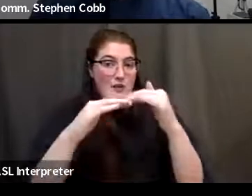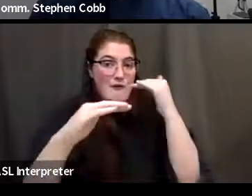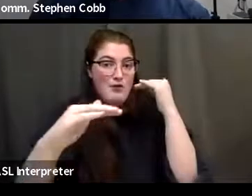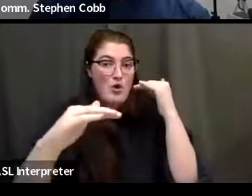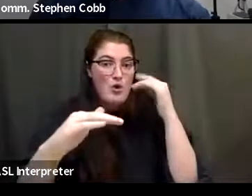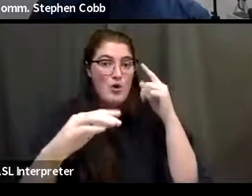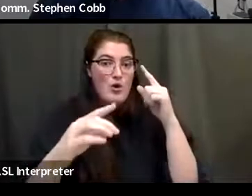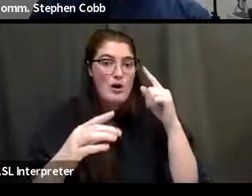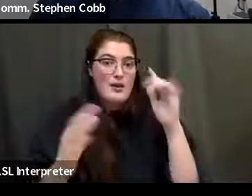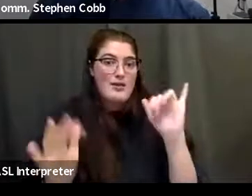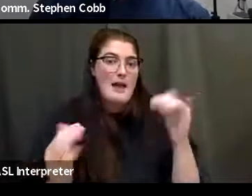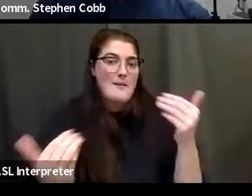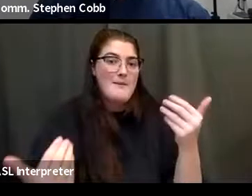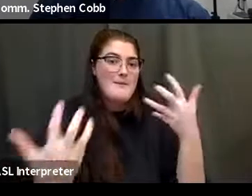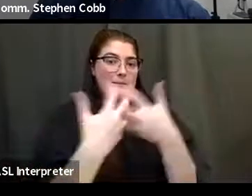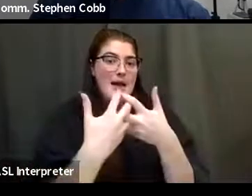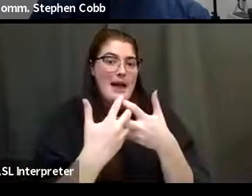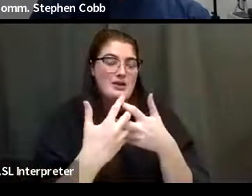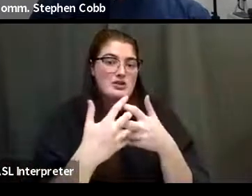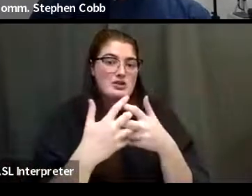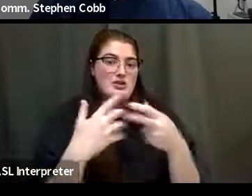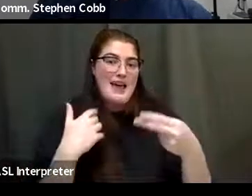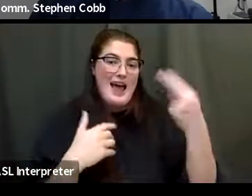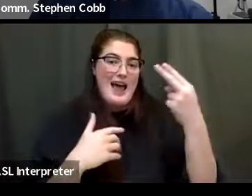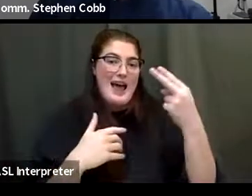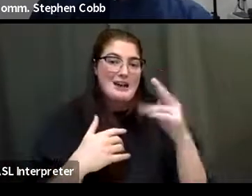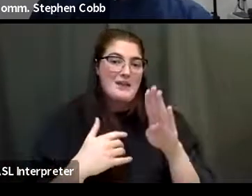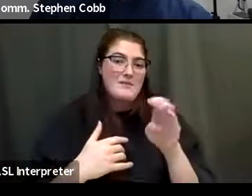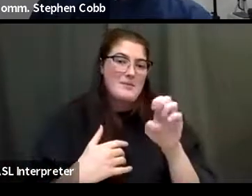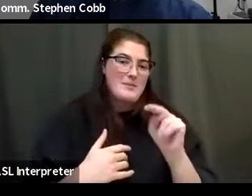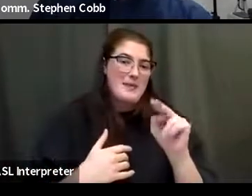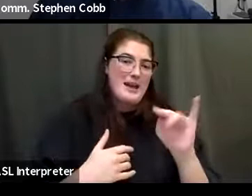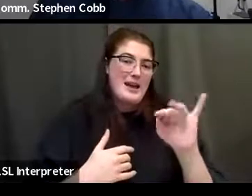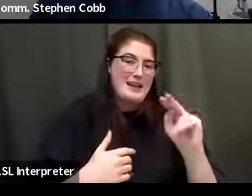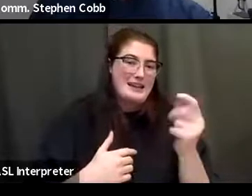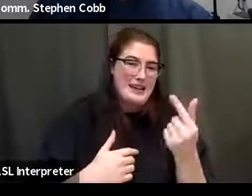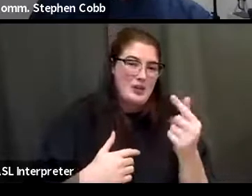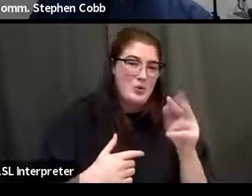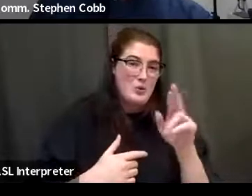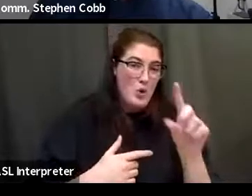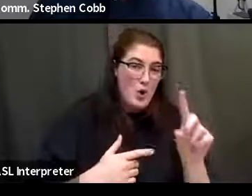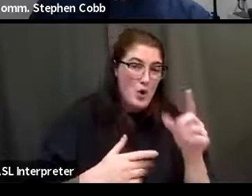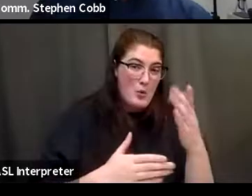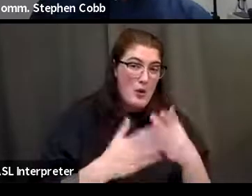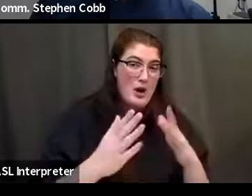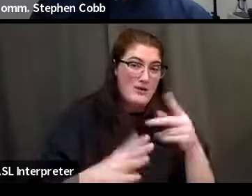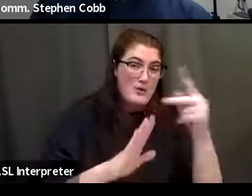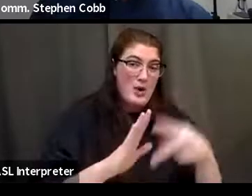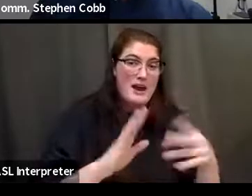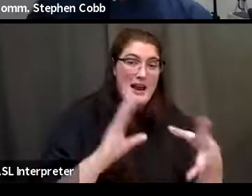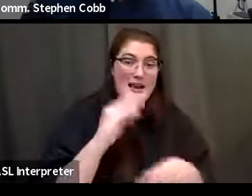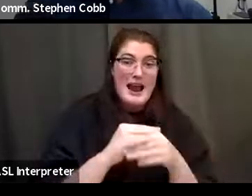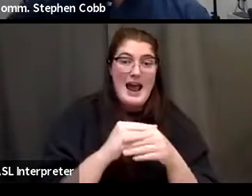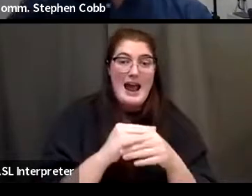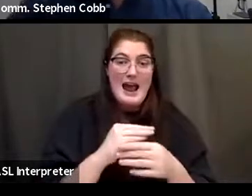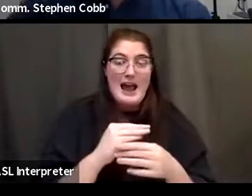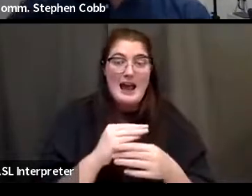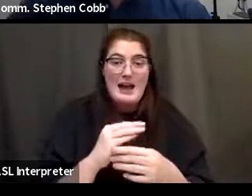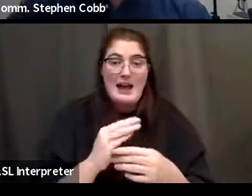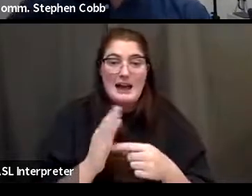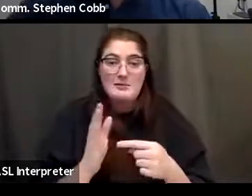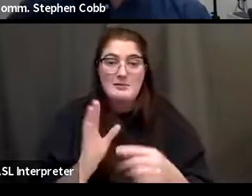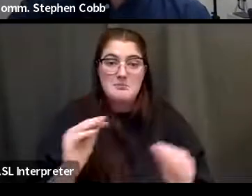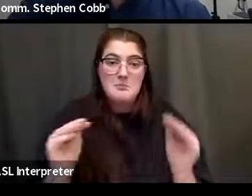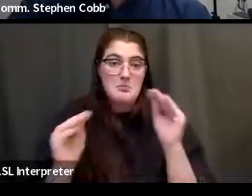will match the height of the rezoned Benning Road portion of the project, and add additional affordable dwelling